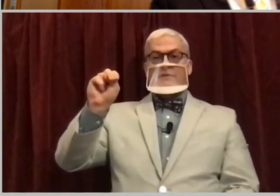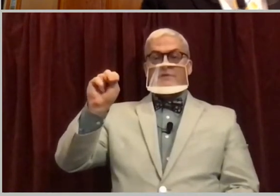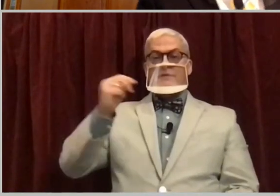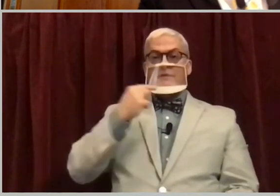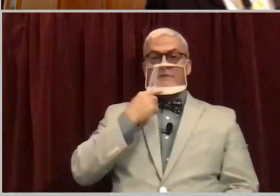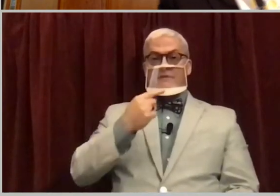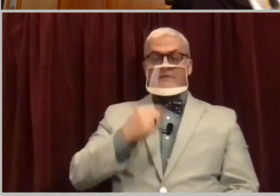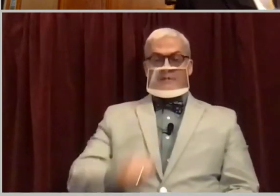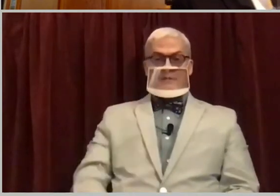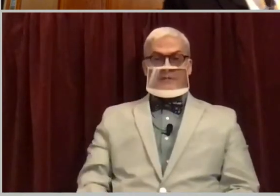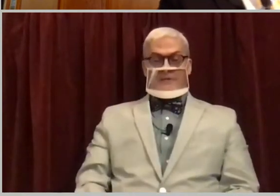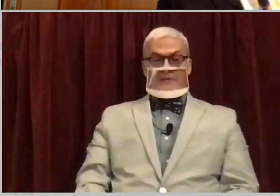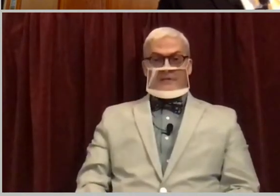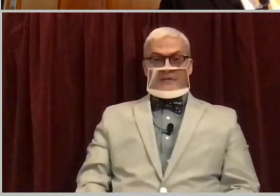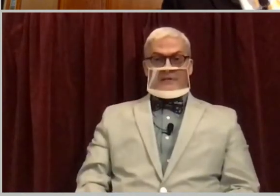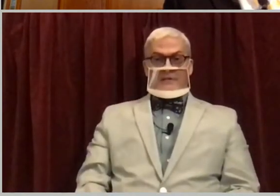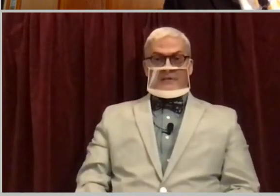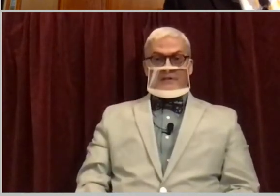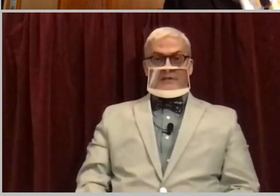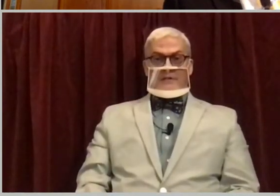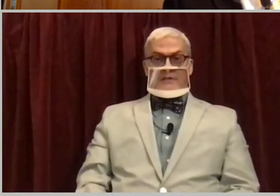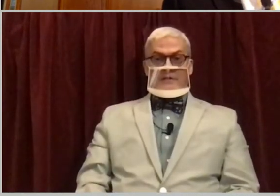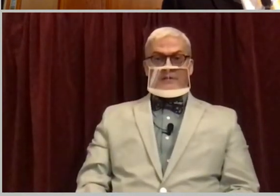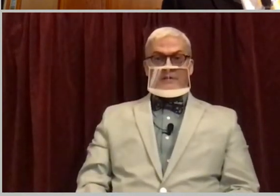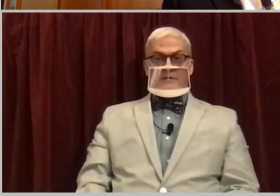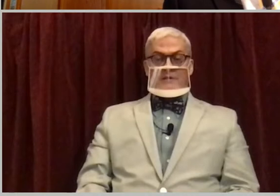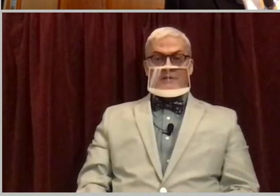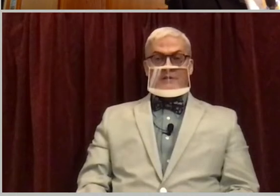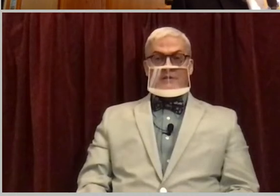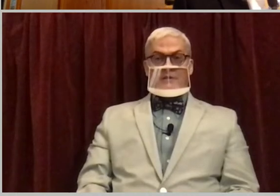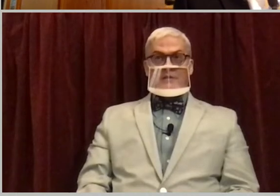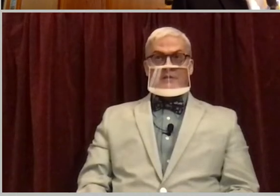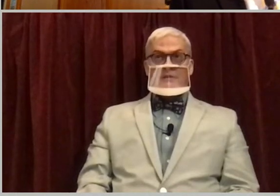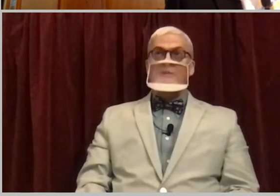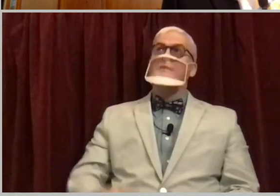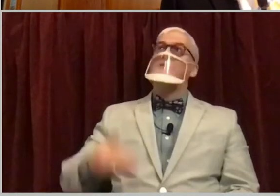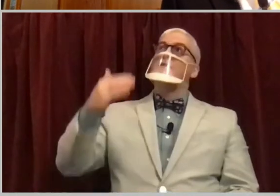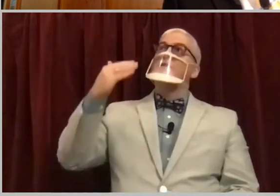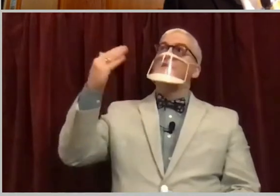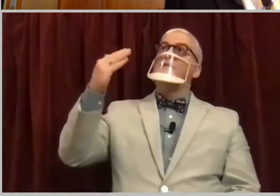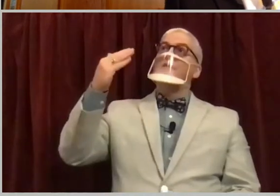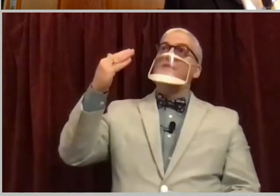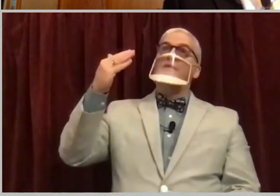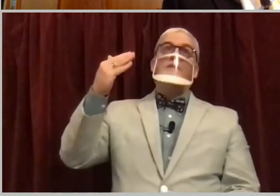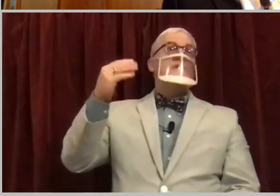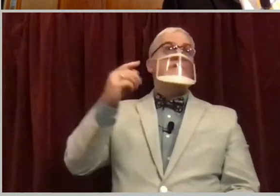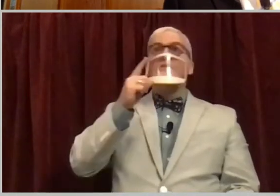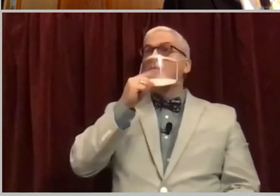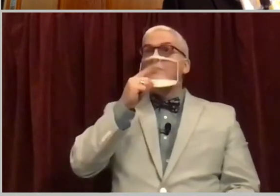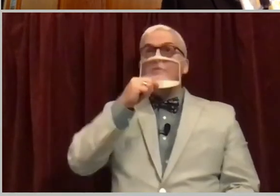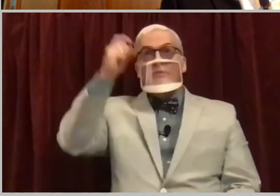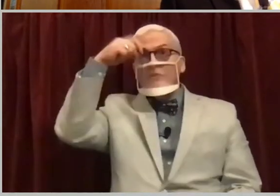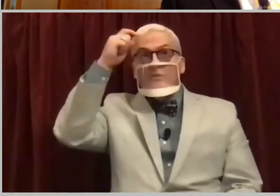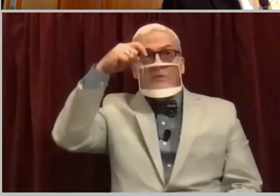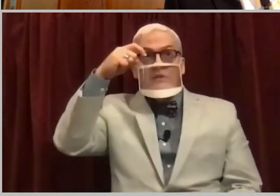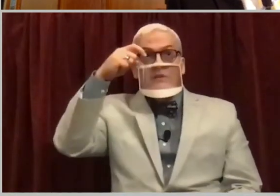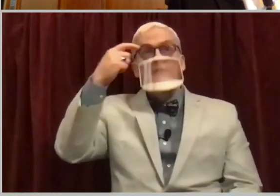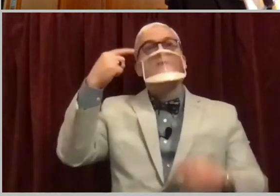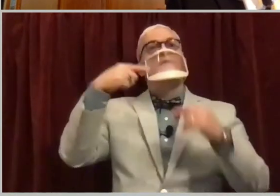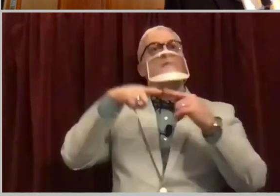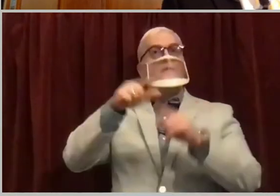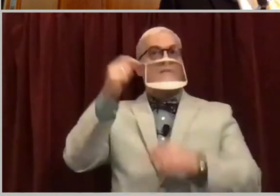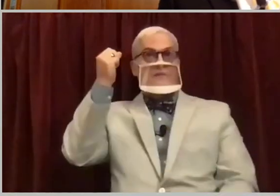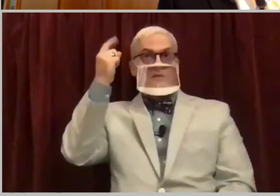9. It reads, "Who is wise, let him understand these things. Who is prudent, let him know